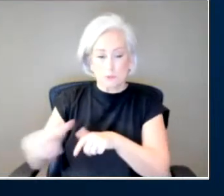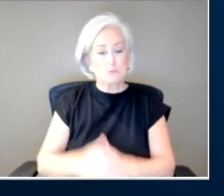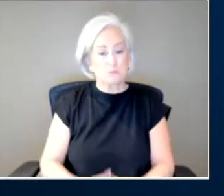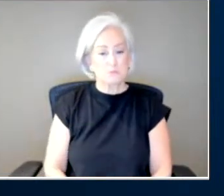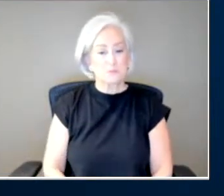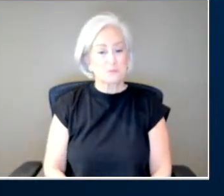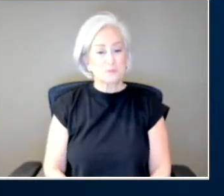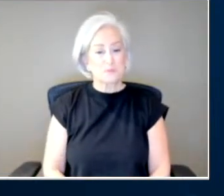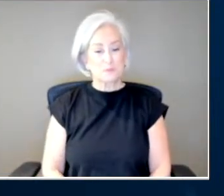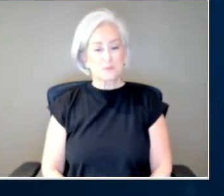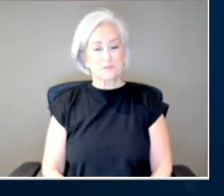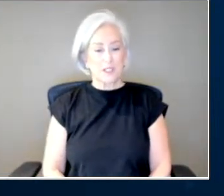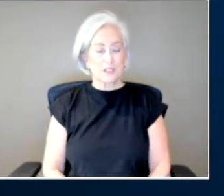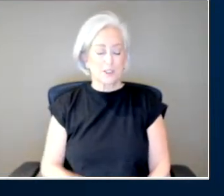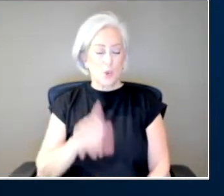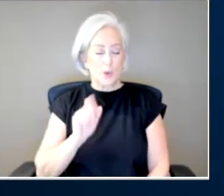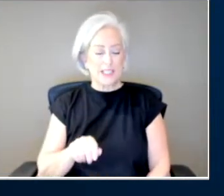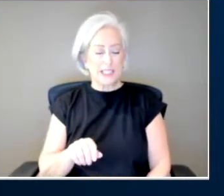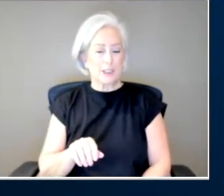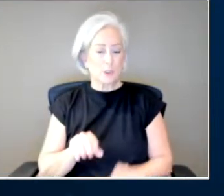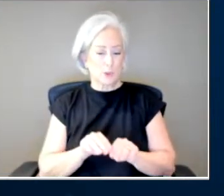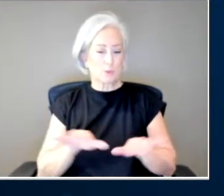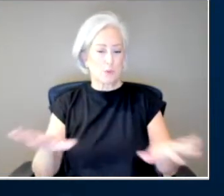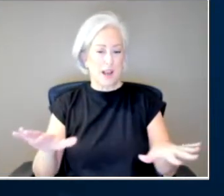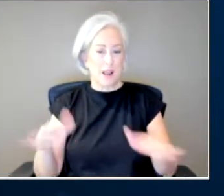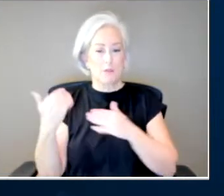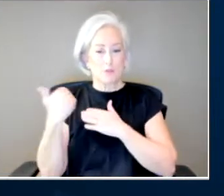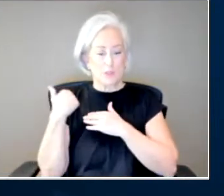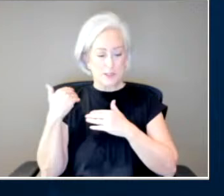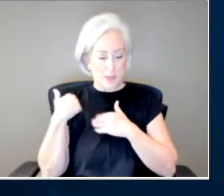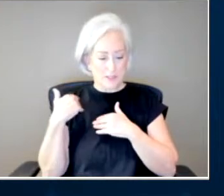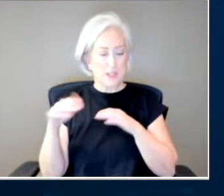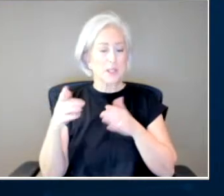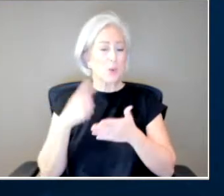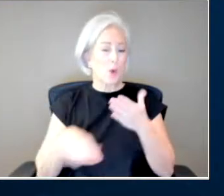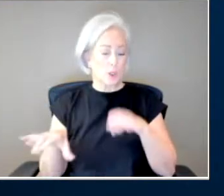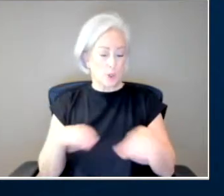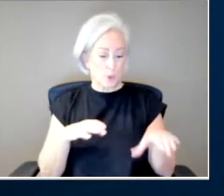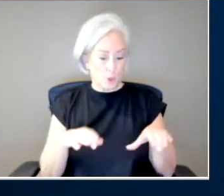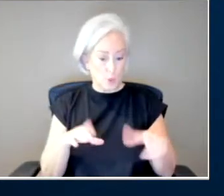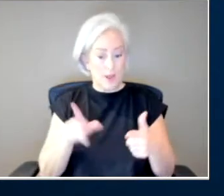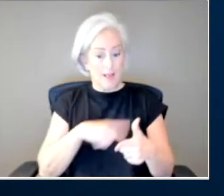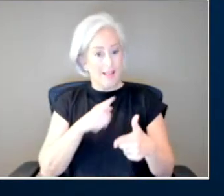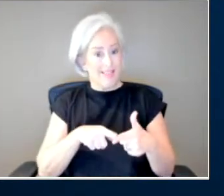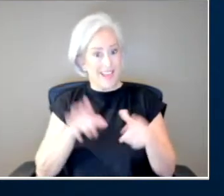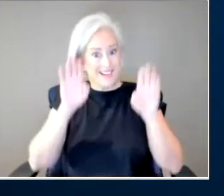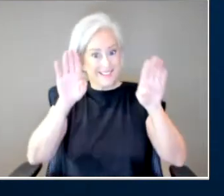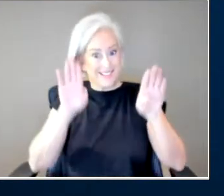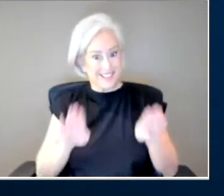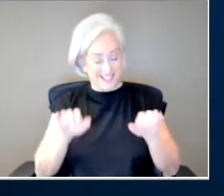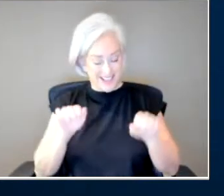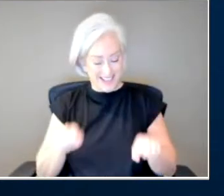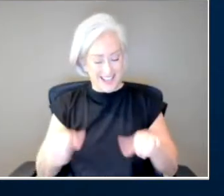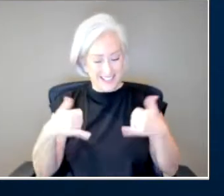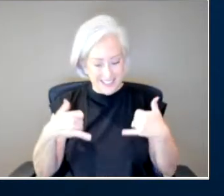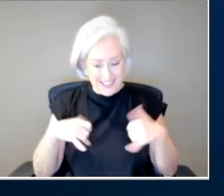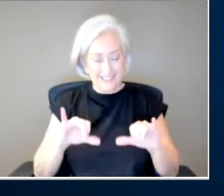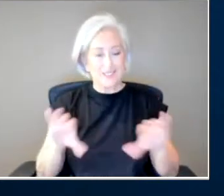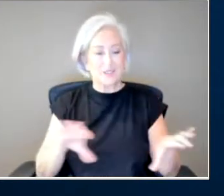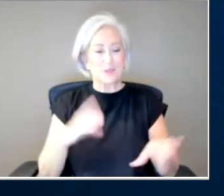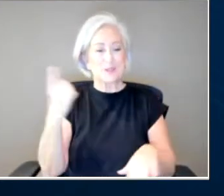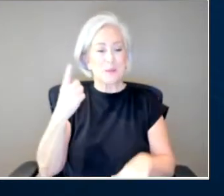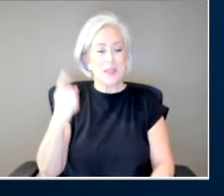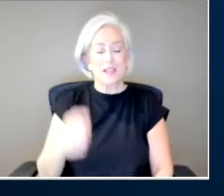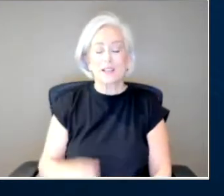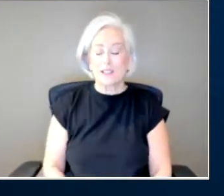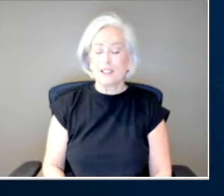can get spread out and on Sunday she can still do something. Well, I hear you saying you're